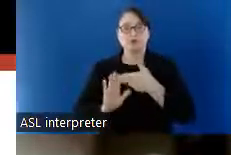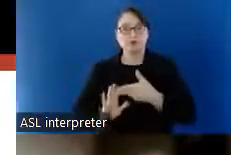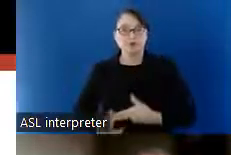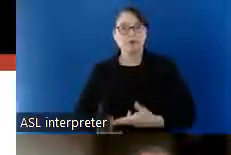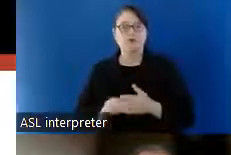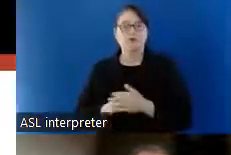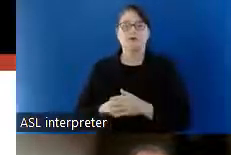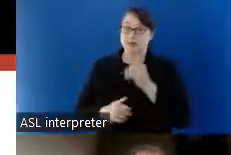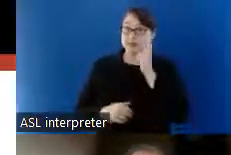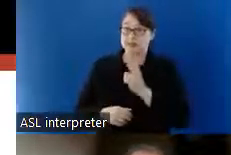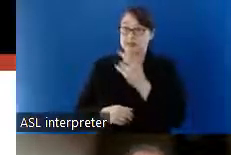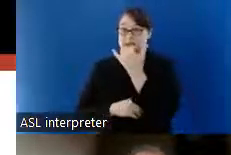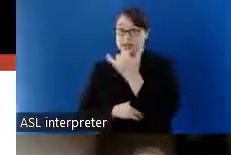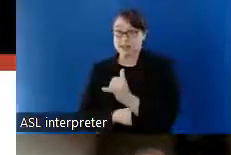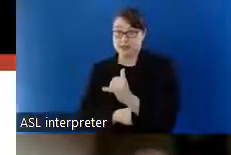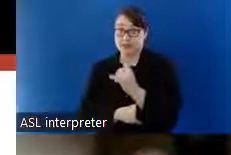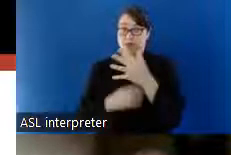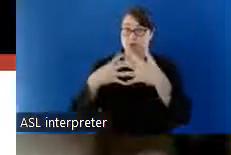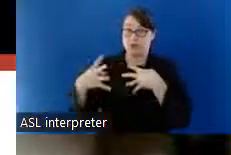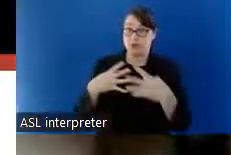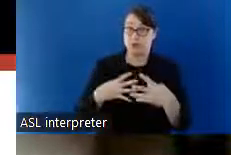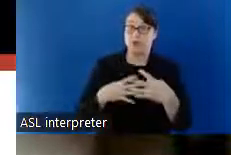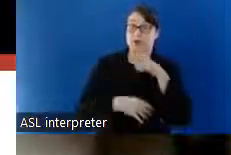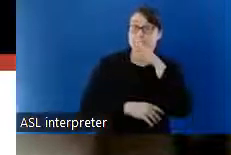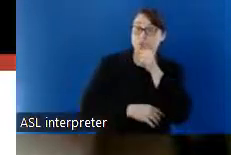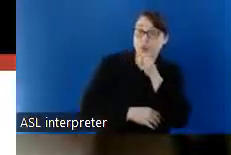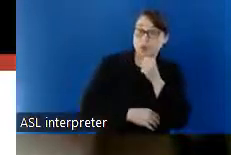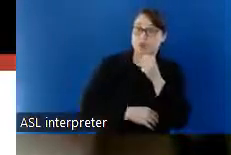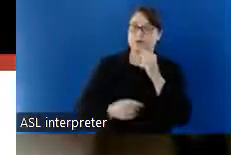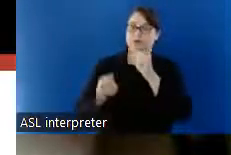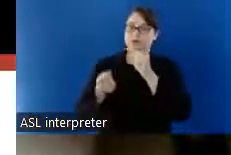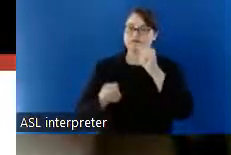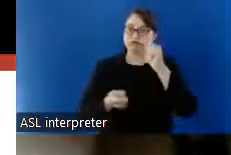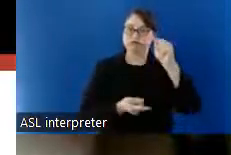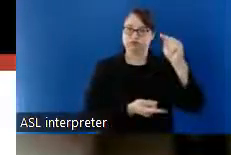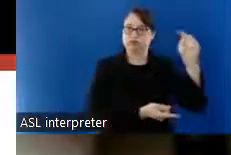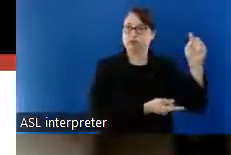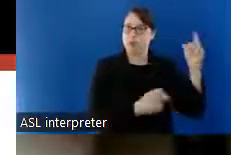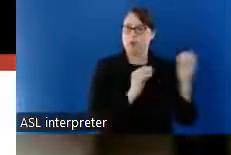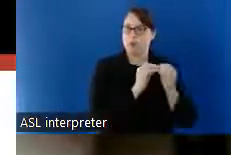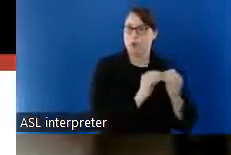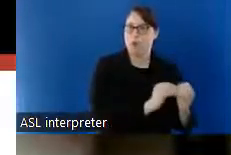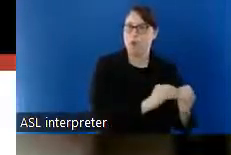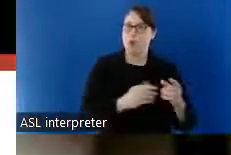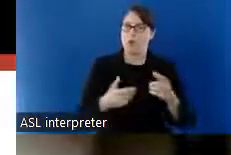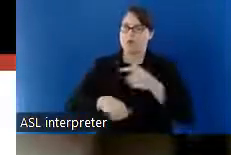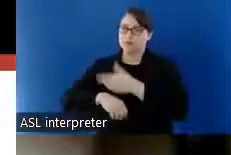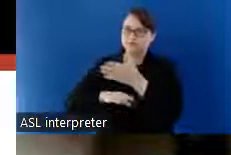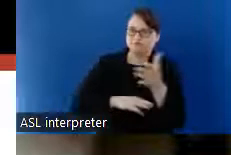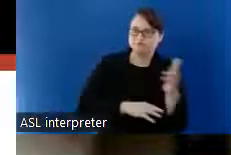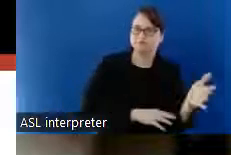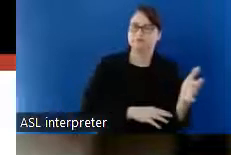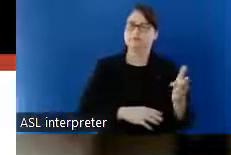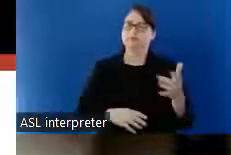the yellow, gray, and burnt orange in the bar graph, is increasing over time. And these proportions of the table tell us that monkeypox isn't